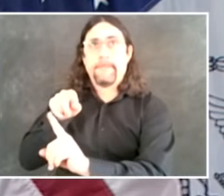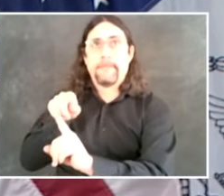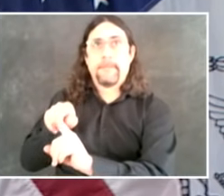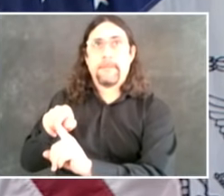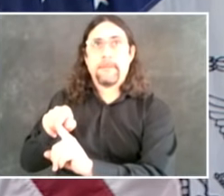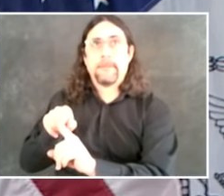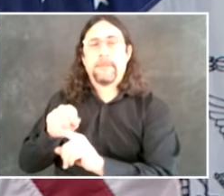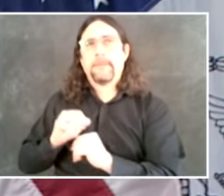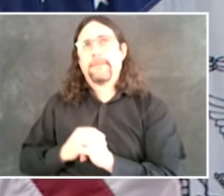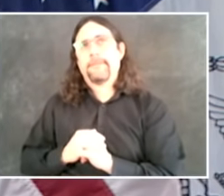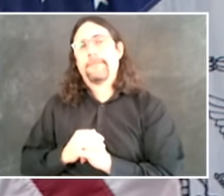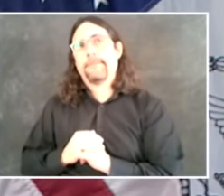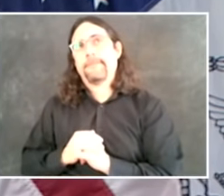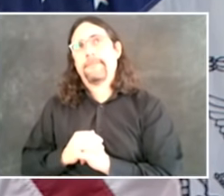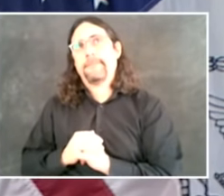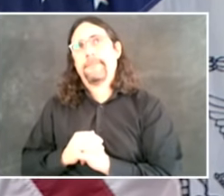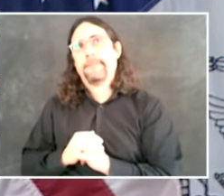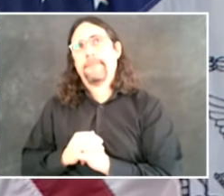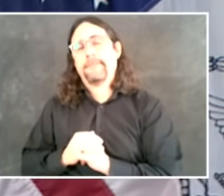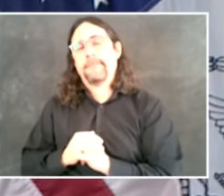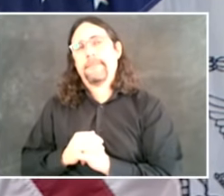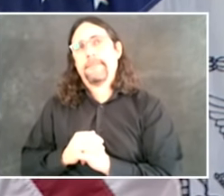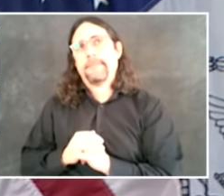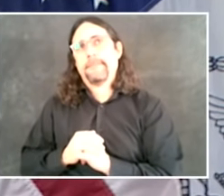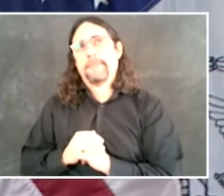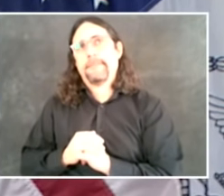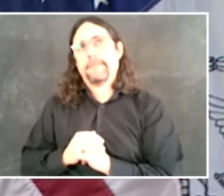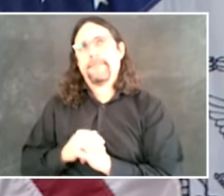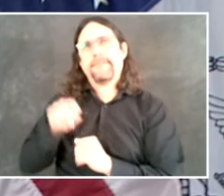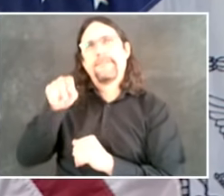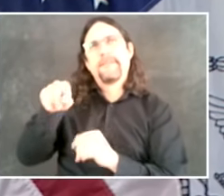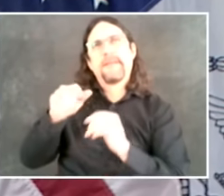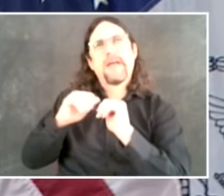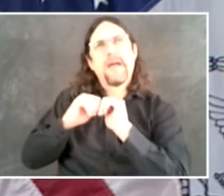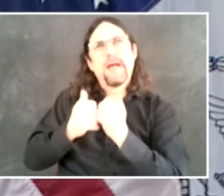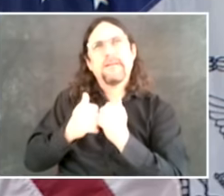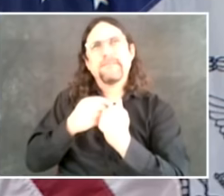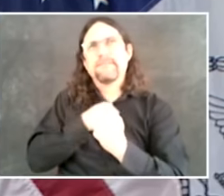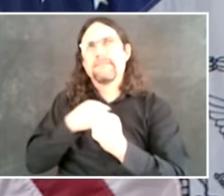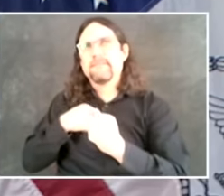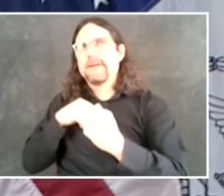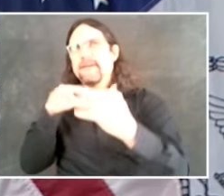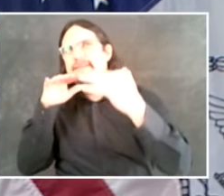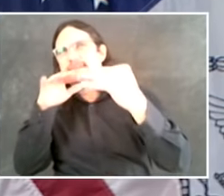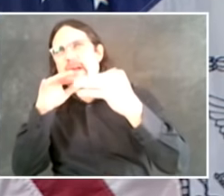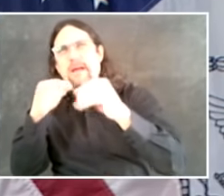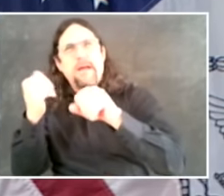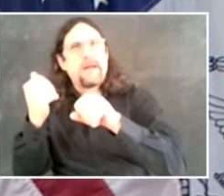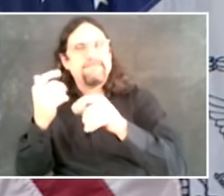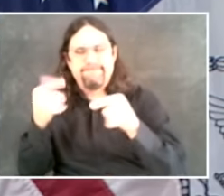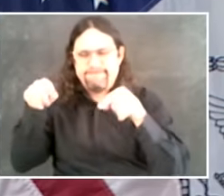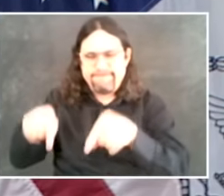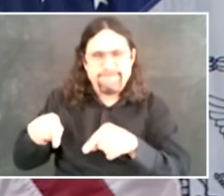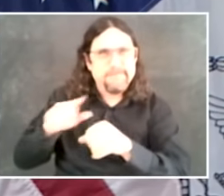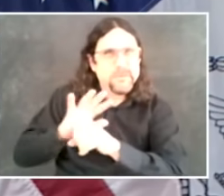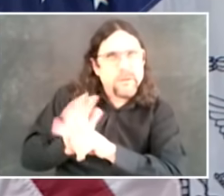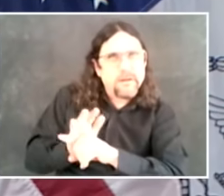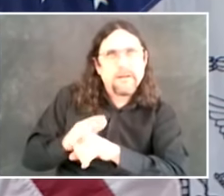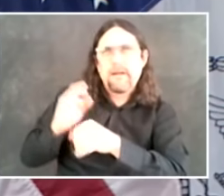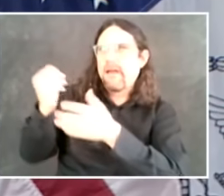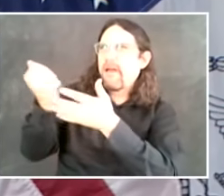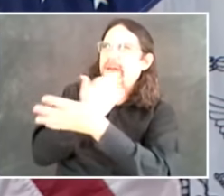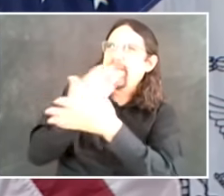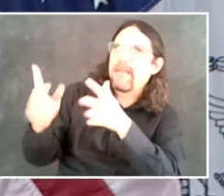comes from the real life experience that we've seen in other parts of the world, this danger that if you let your guard down, the disease